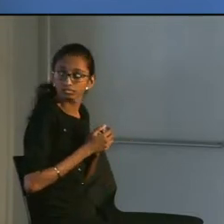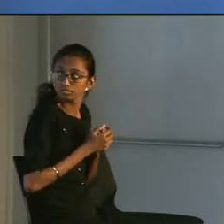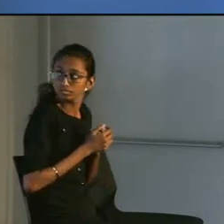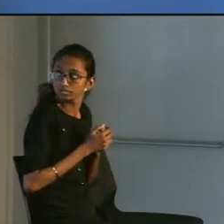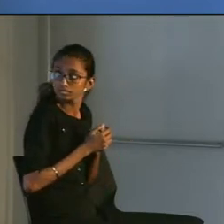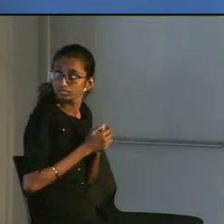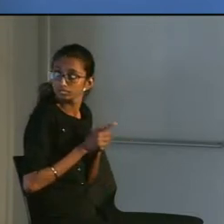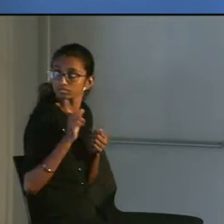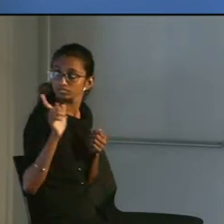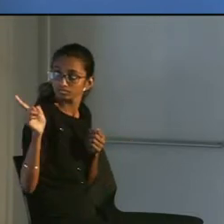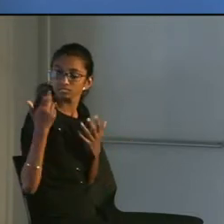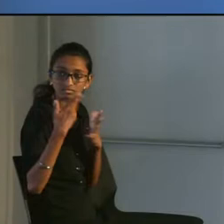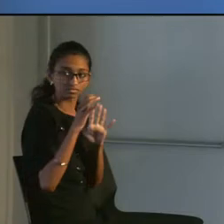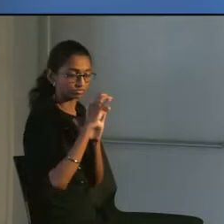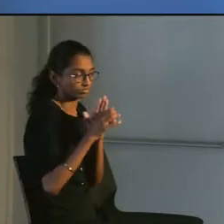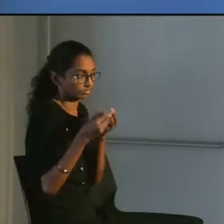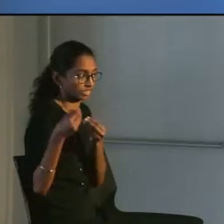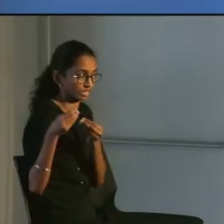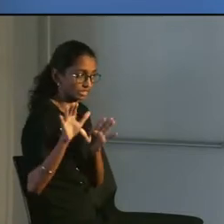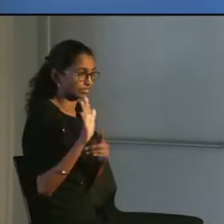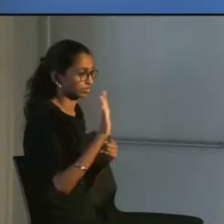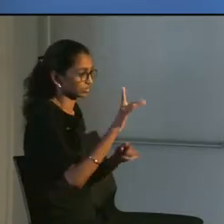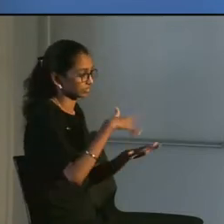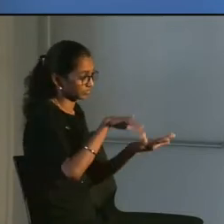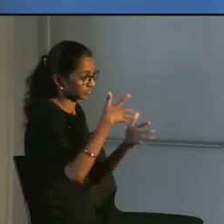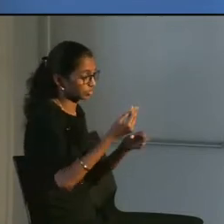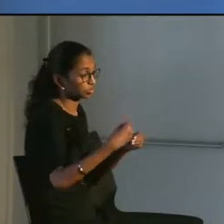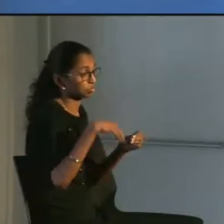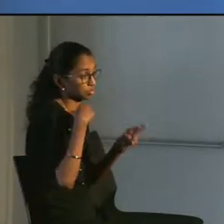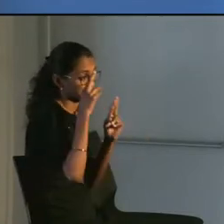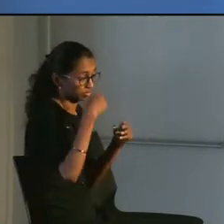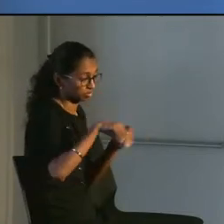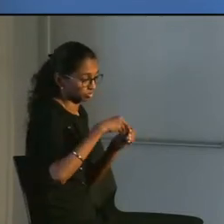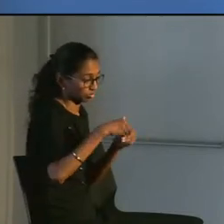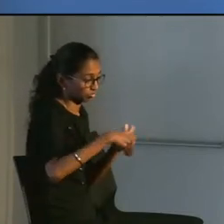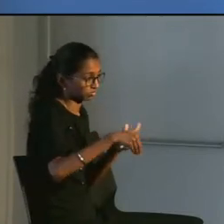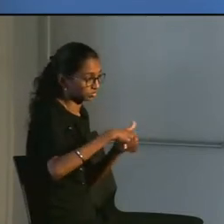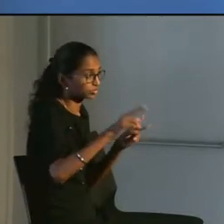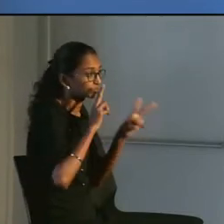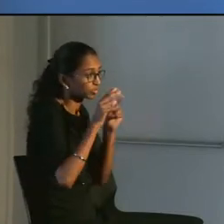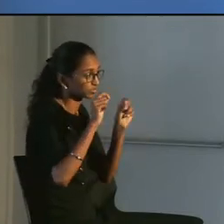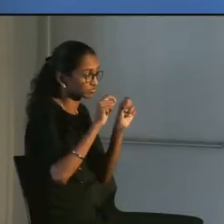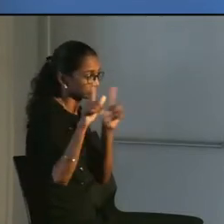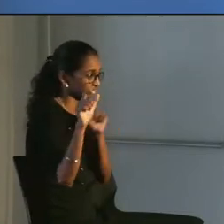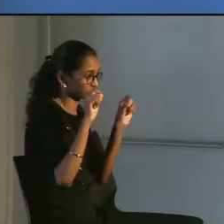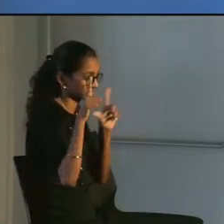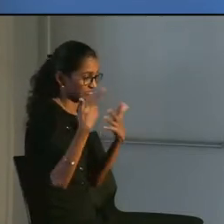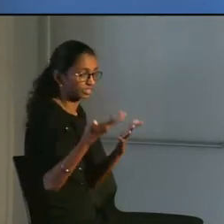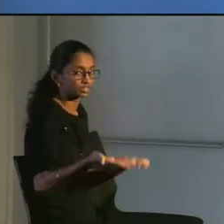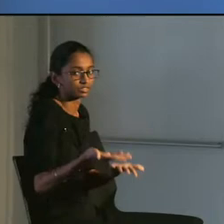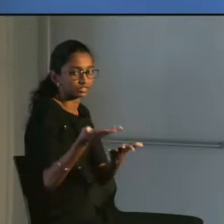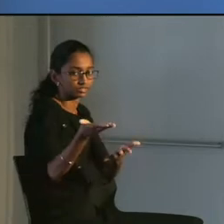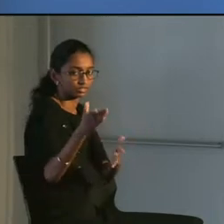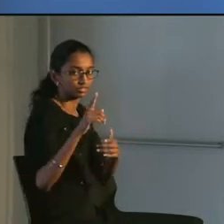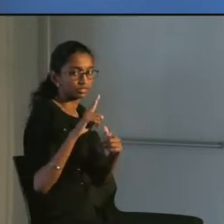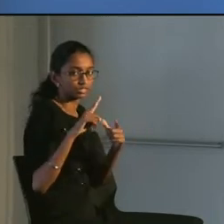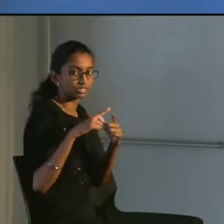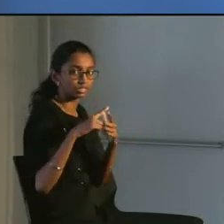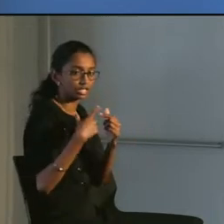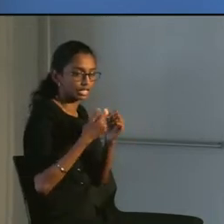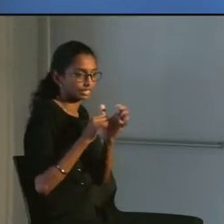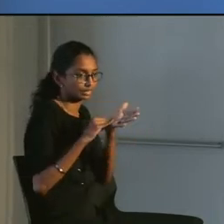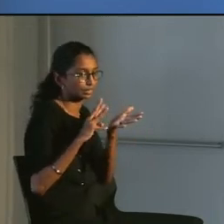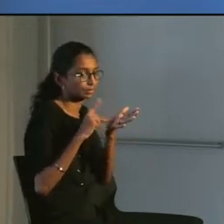you with these images, and I'm sure there'll be a lot to talk about with the presentation. So over to you, Jasmine.